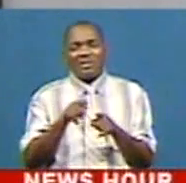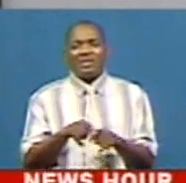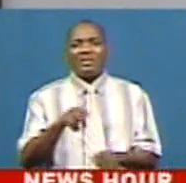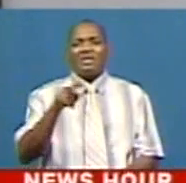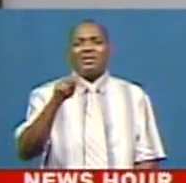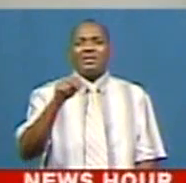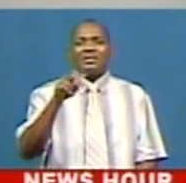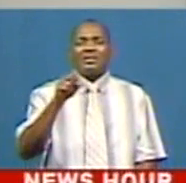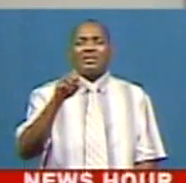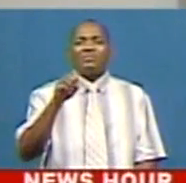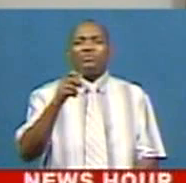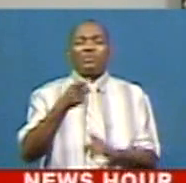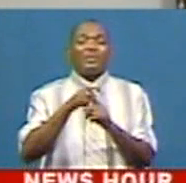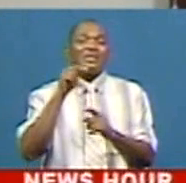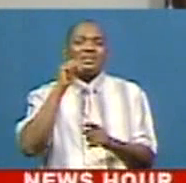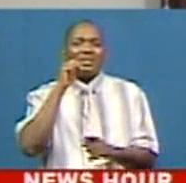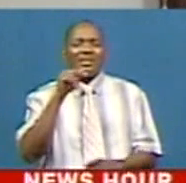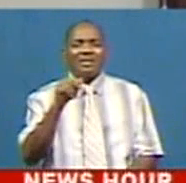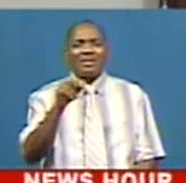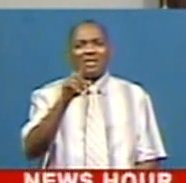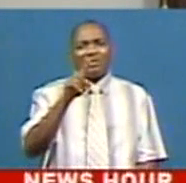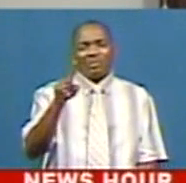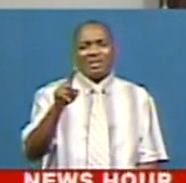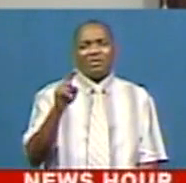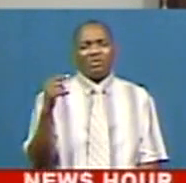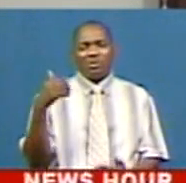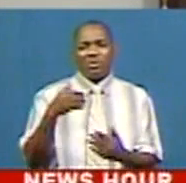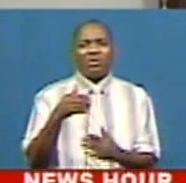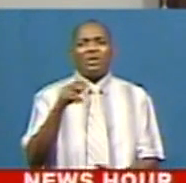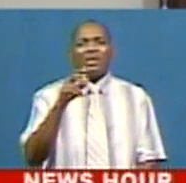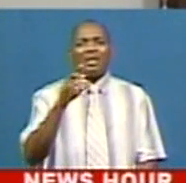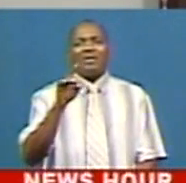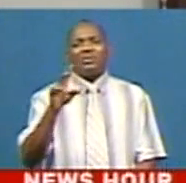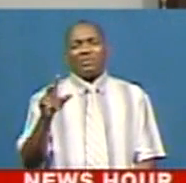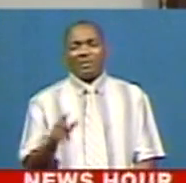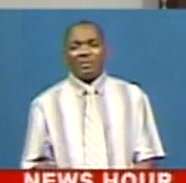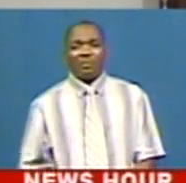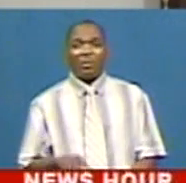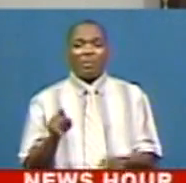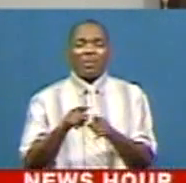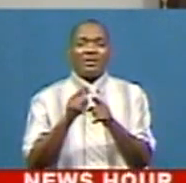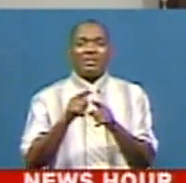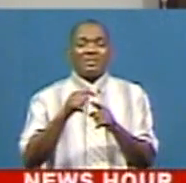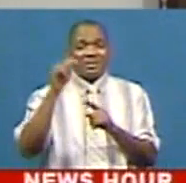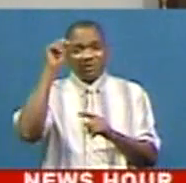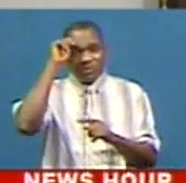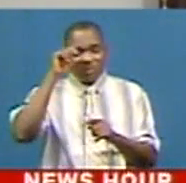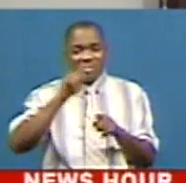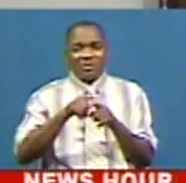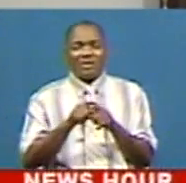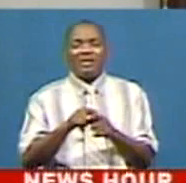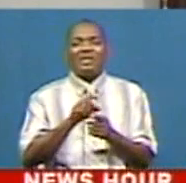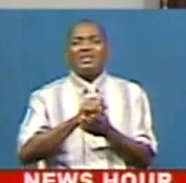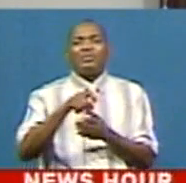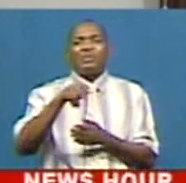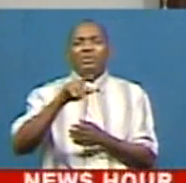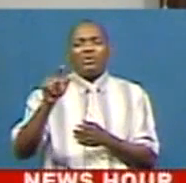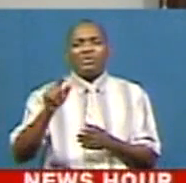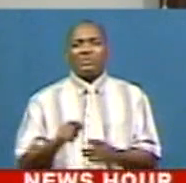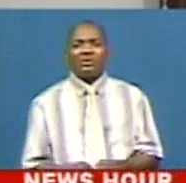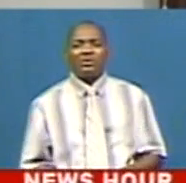Isenu, Nigeria from 1981 to 1983. And theology at St. Paul's